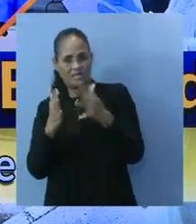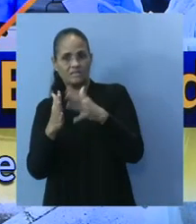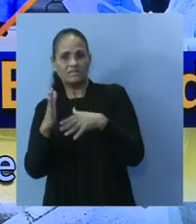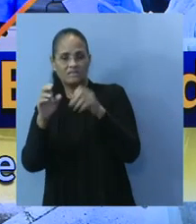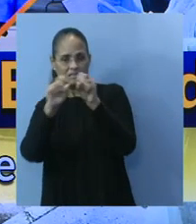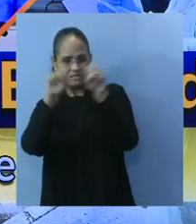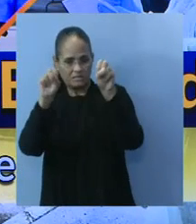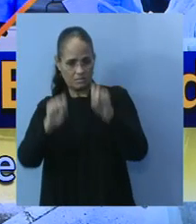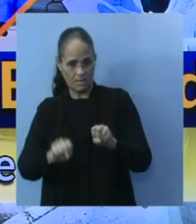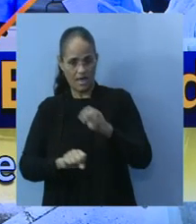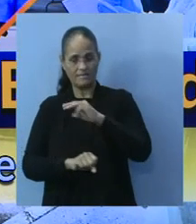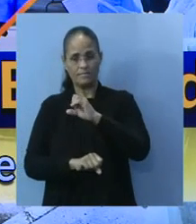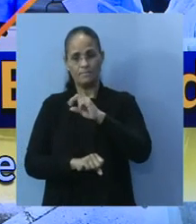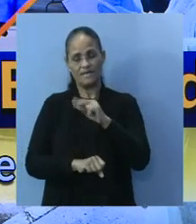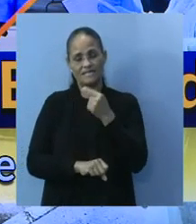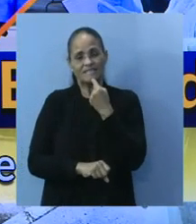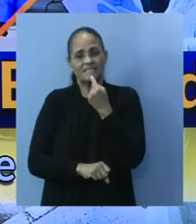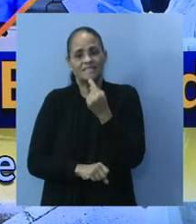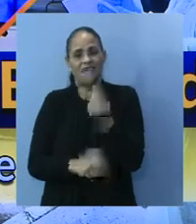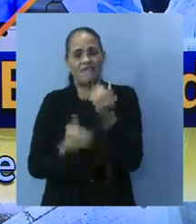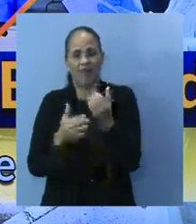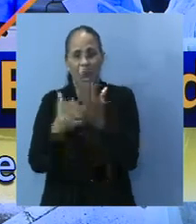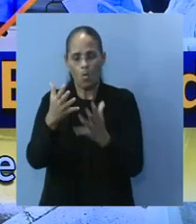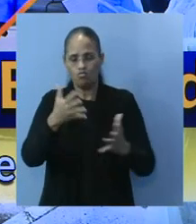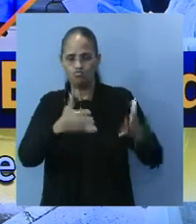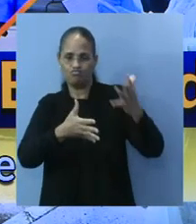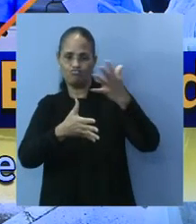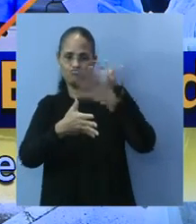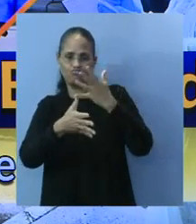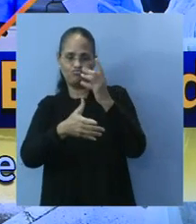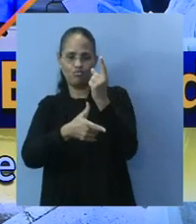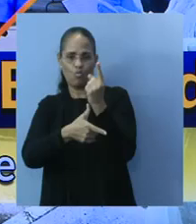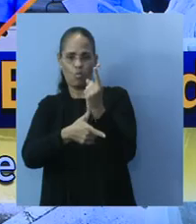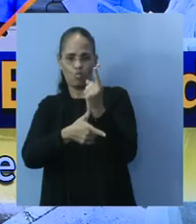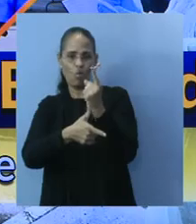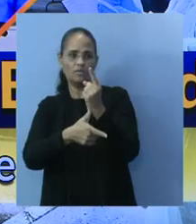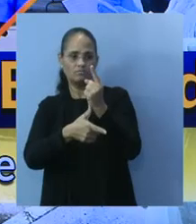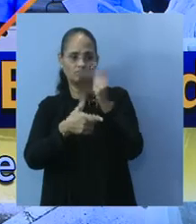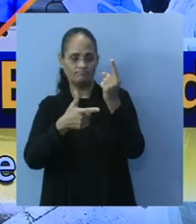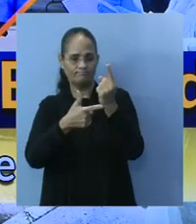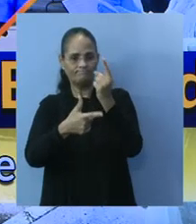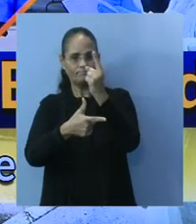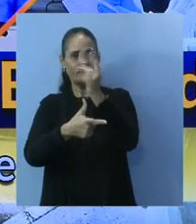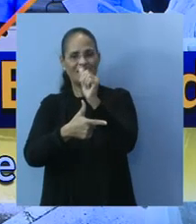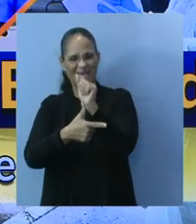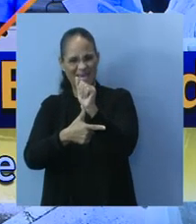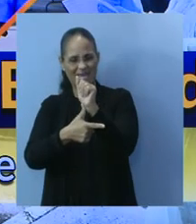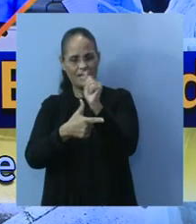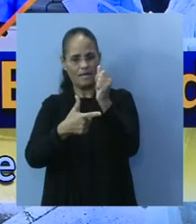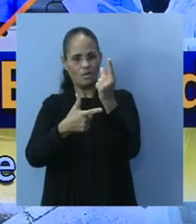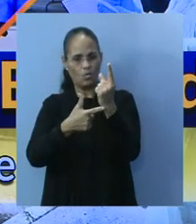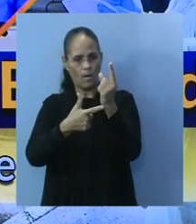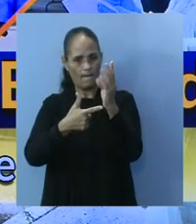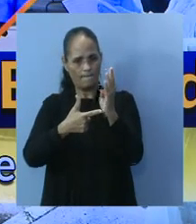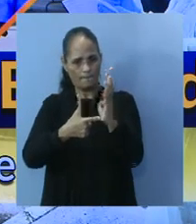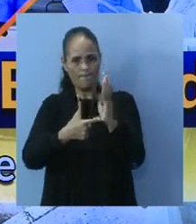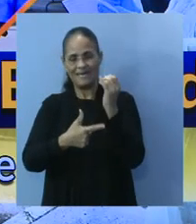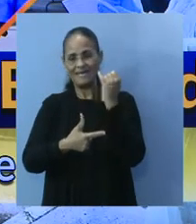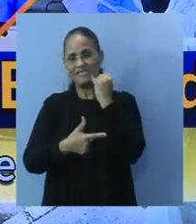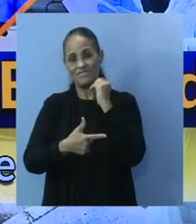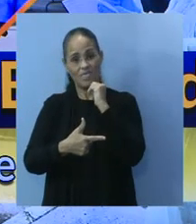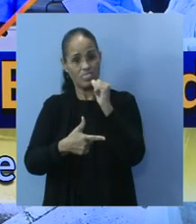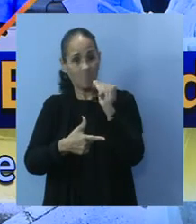has indicated, that we are now prioritizing Phase 1A and Phase 1B. So if you are not in Phase 1, I